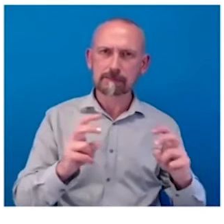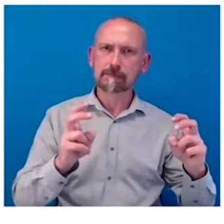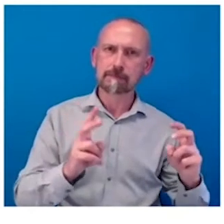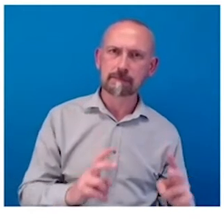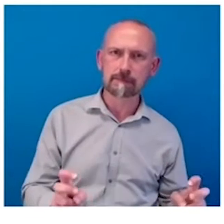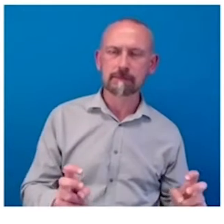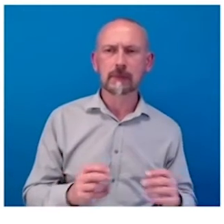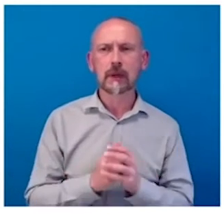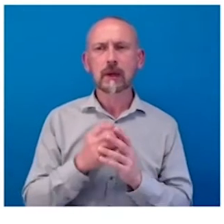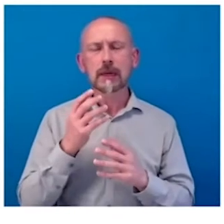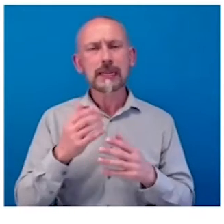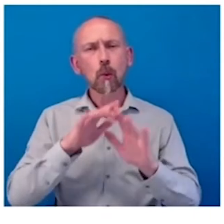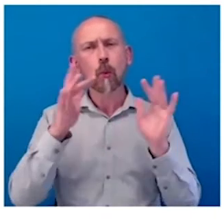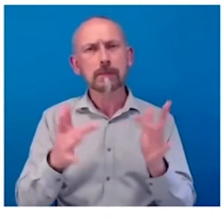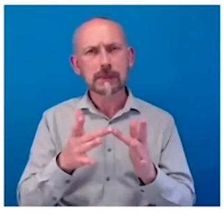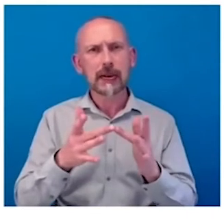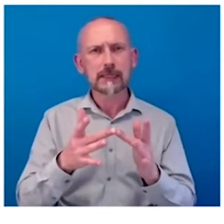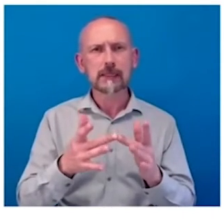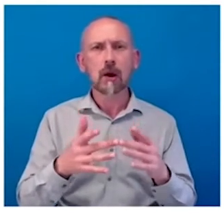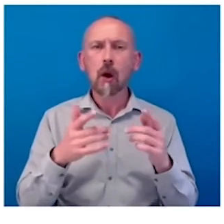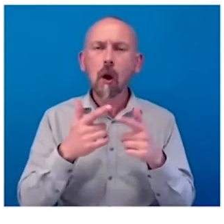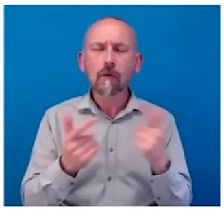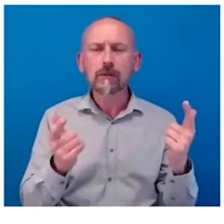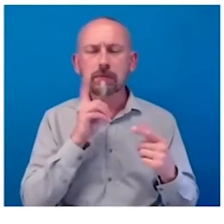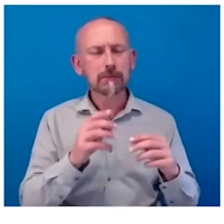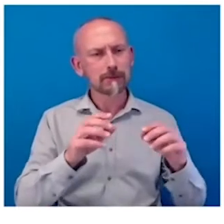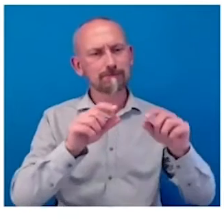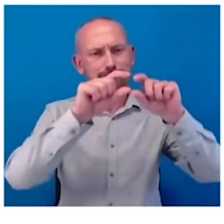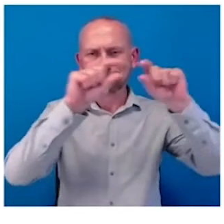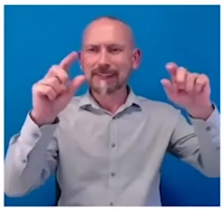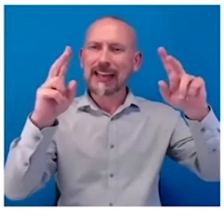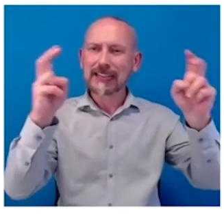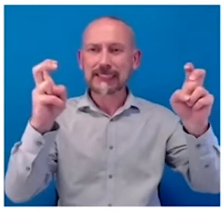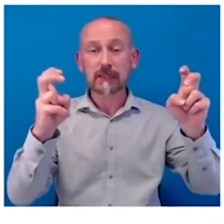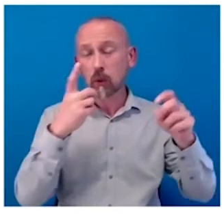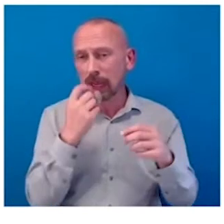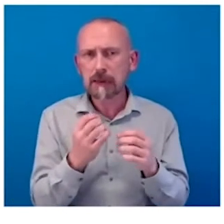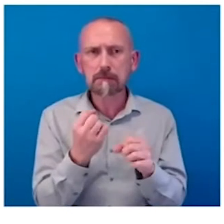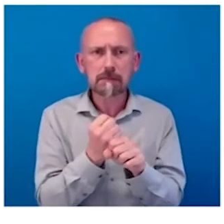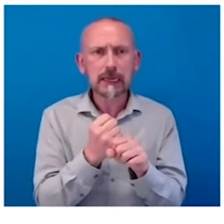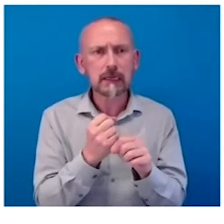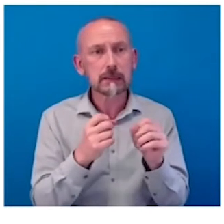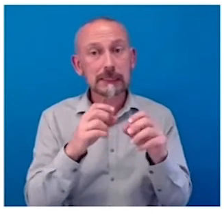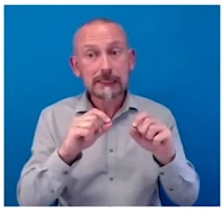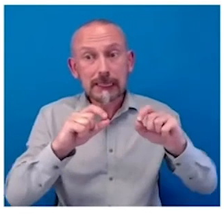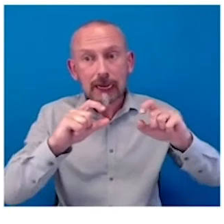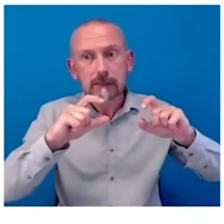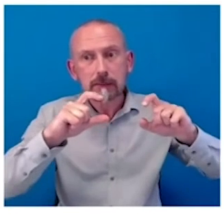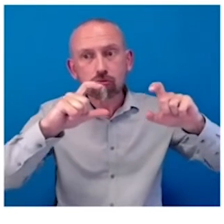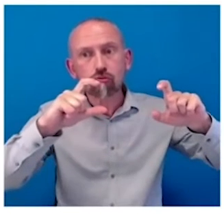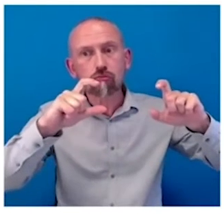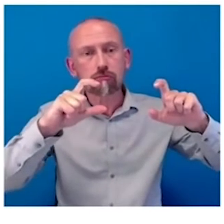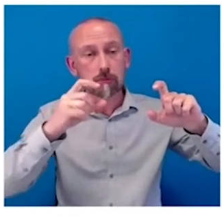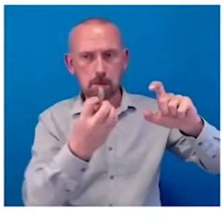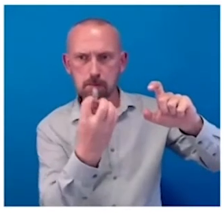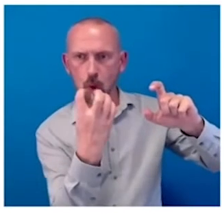document, many of us are guilty of using font size or making things bold to create things that look like headers. And that's fine visually, but these things